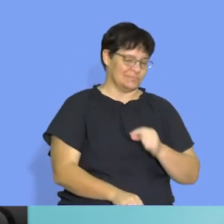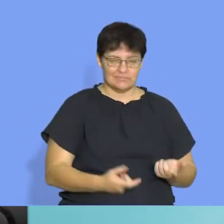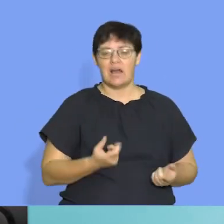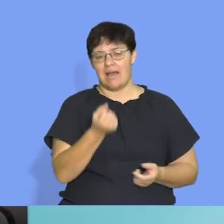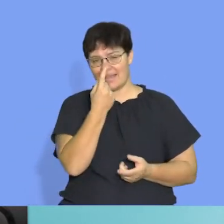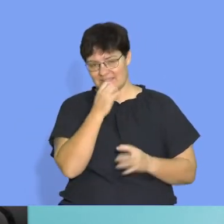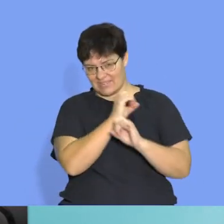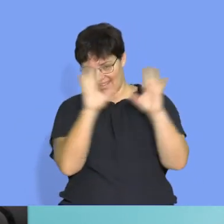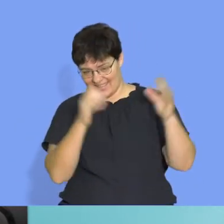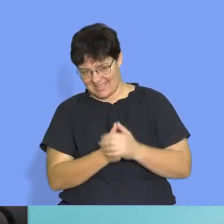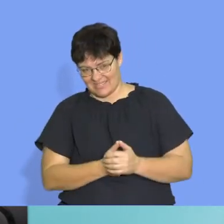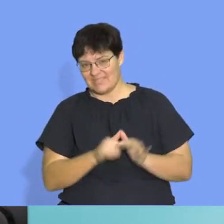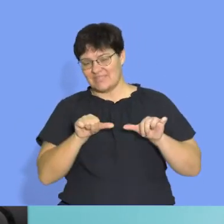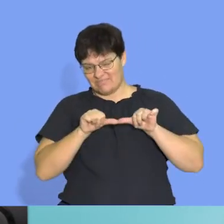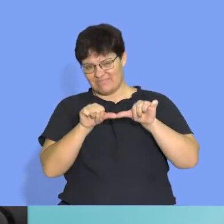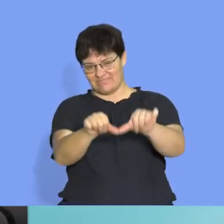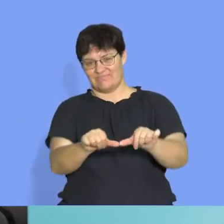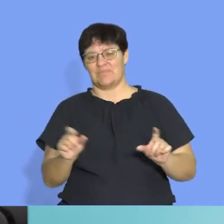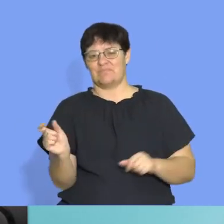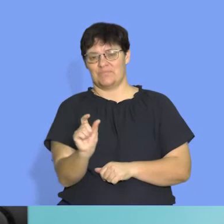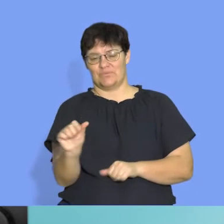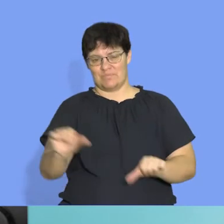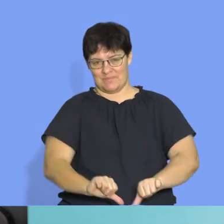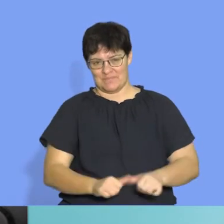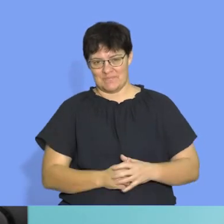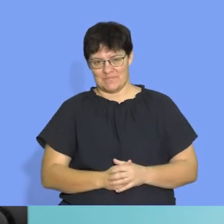perspective. Please stay tuned. I'll be back just now.